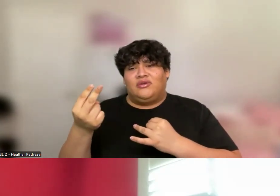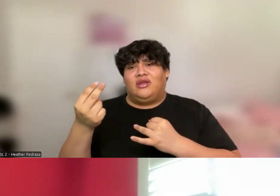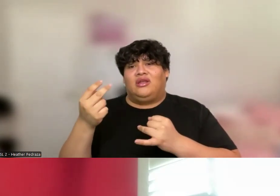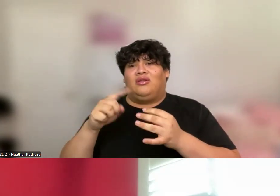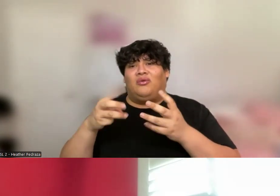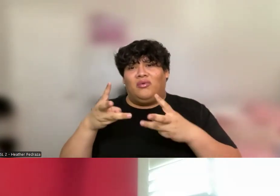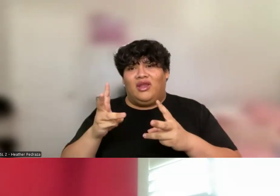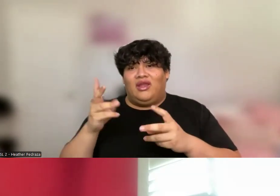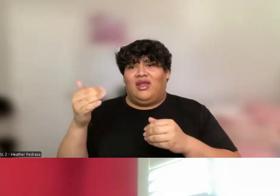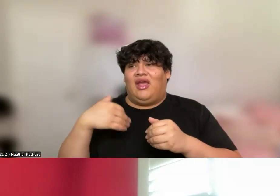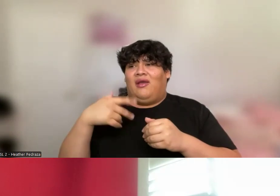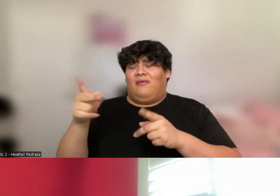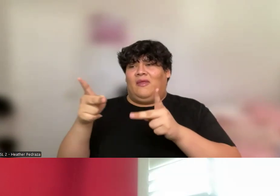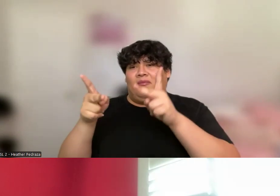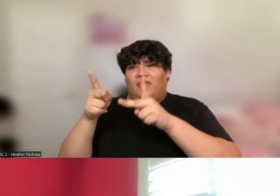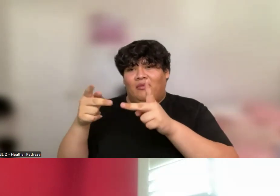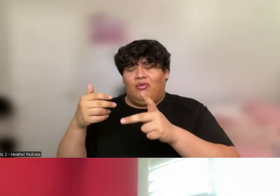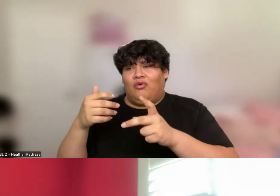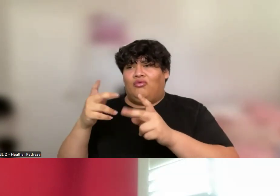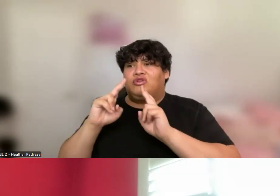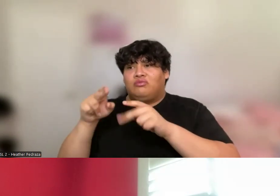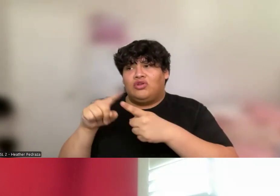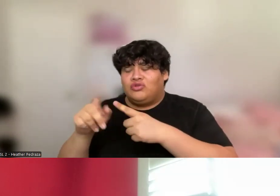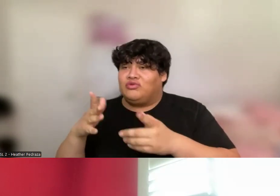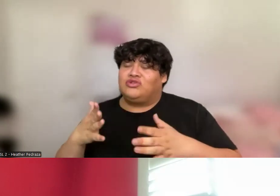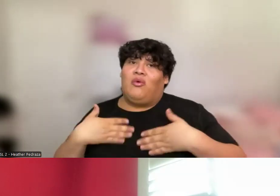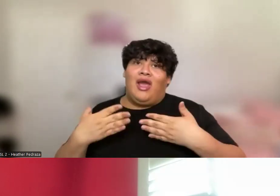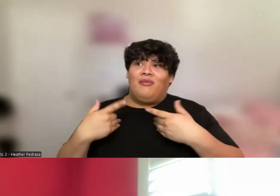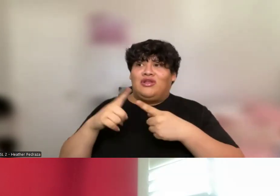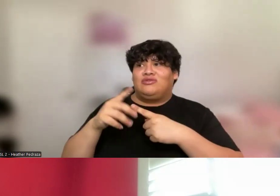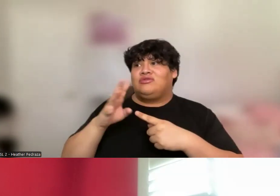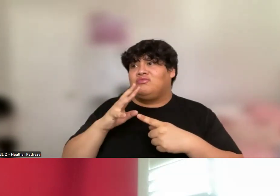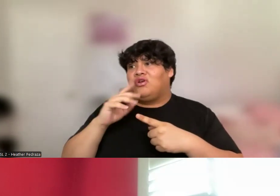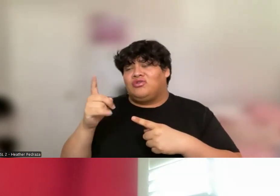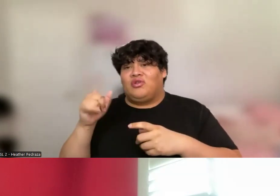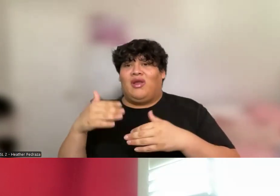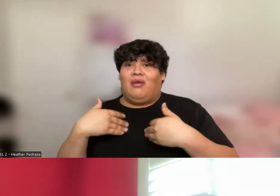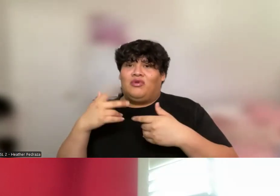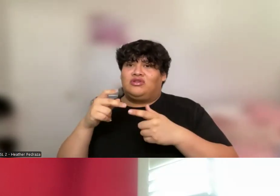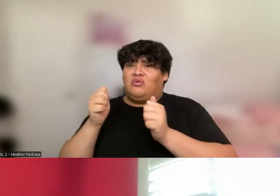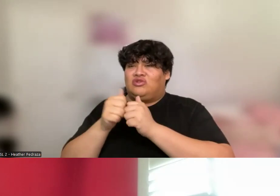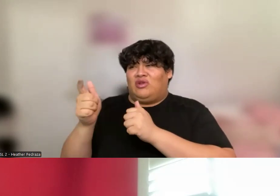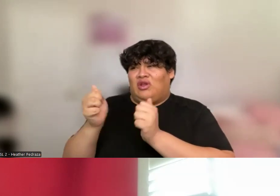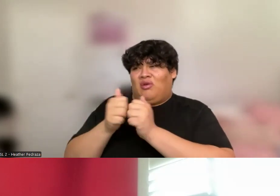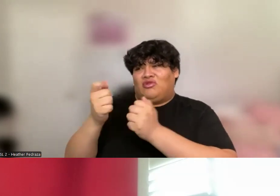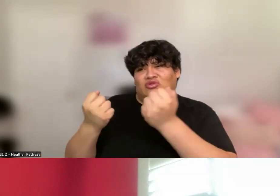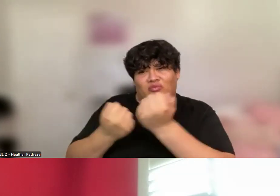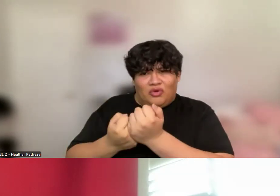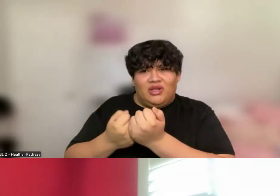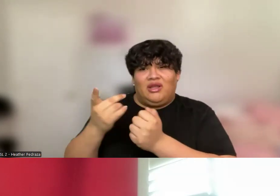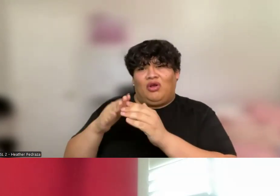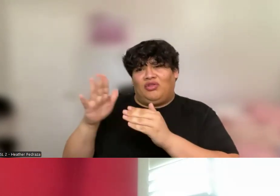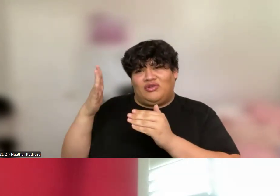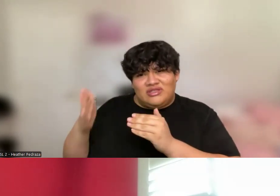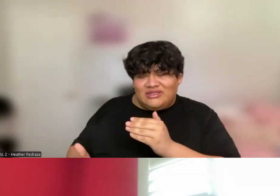way that the patients responded to her. They were so happy that somebody was there on their side. And it was, seeing